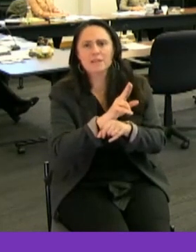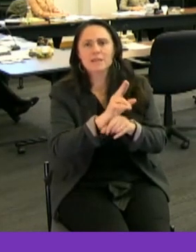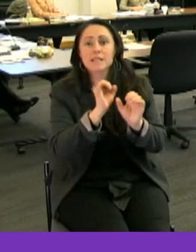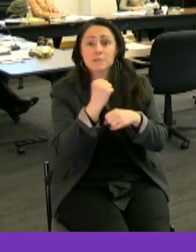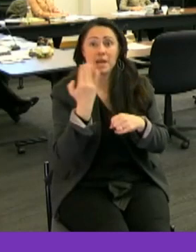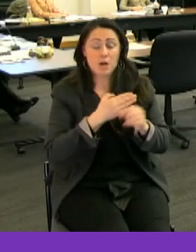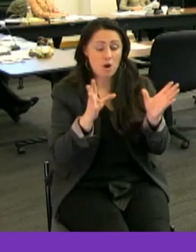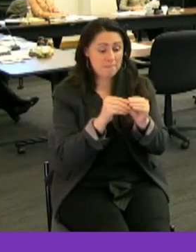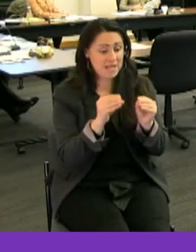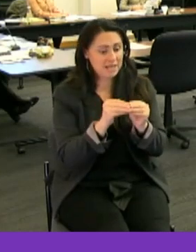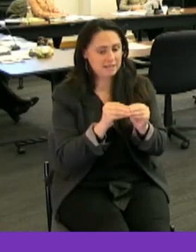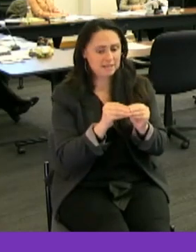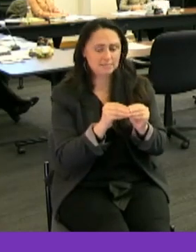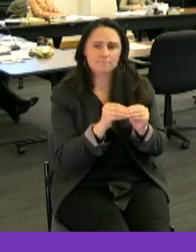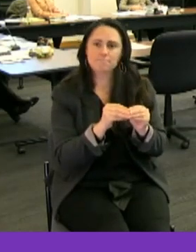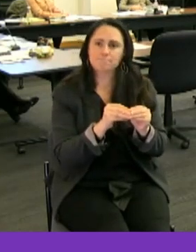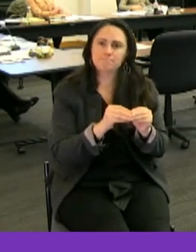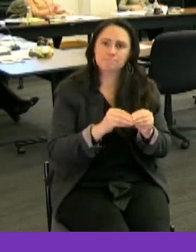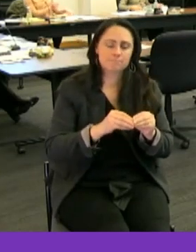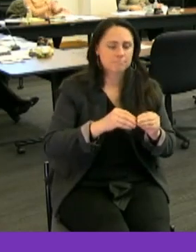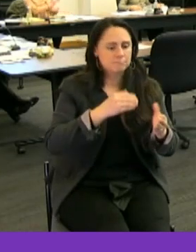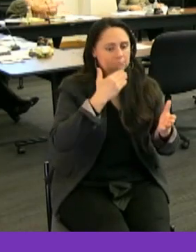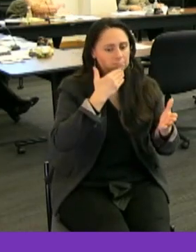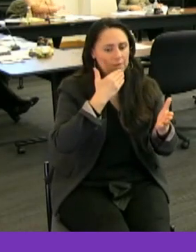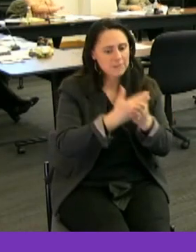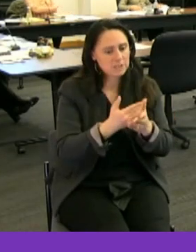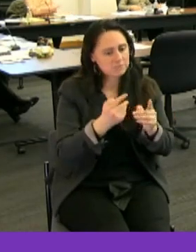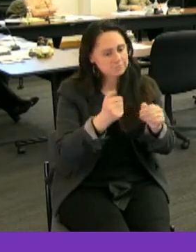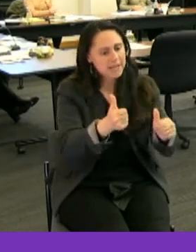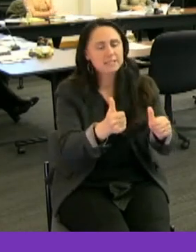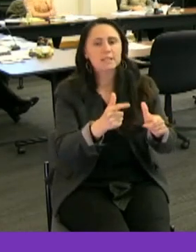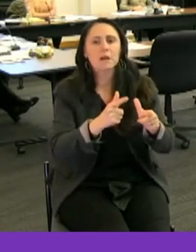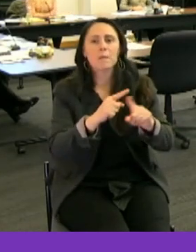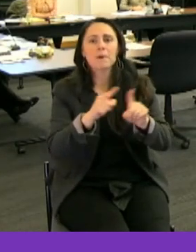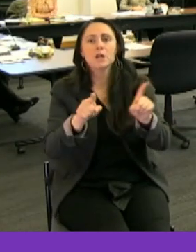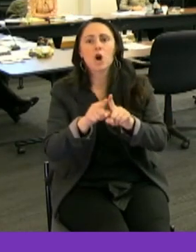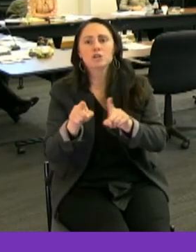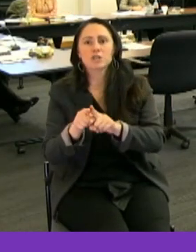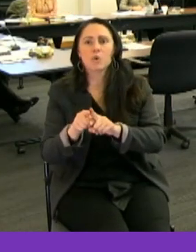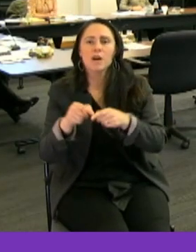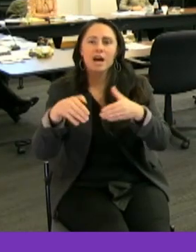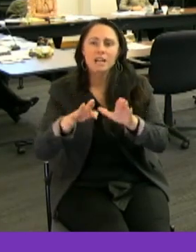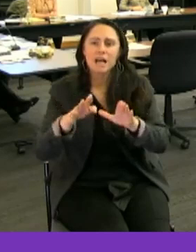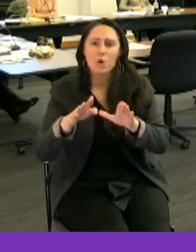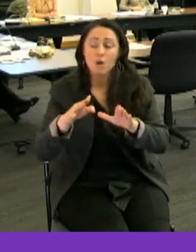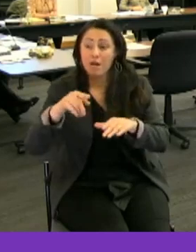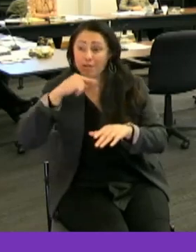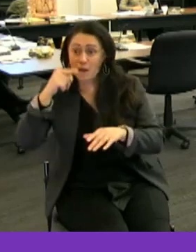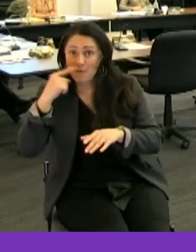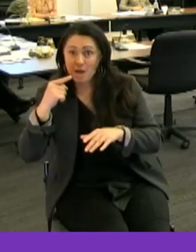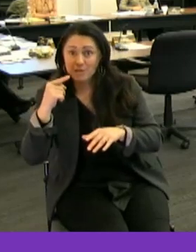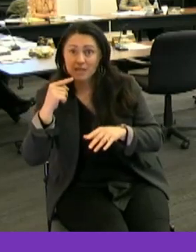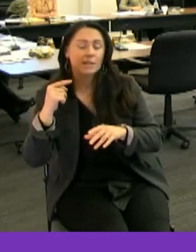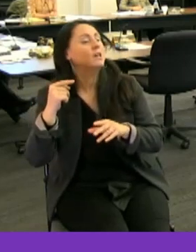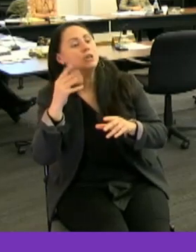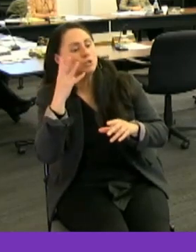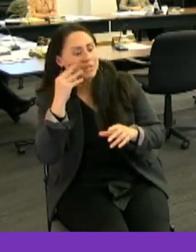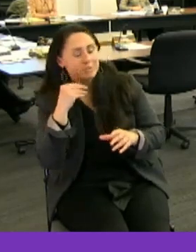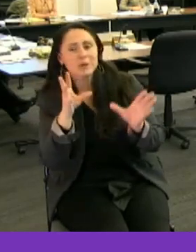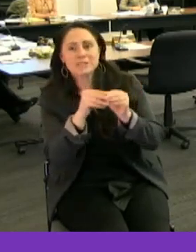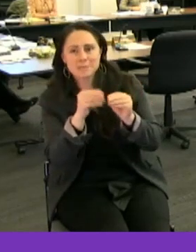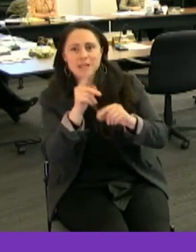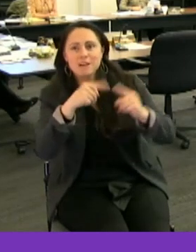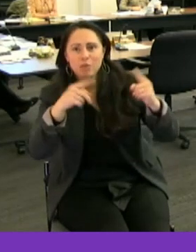make our meetings efficient, but also allow our viewing public to experience the meeting in a variety of